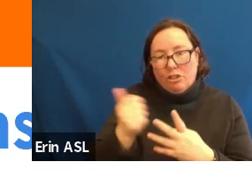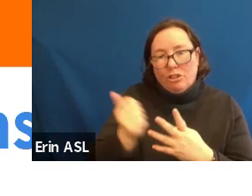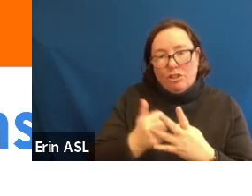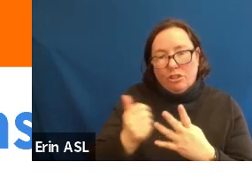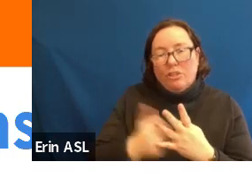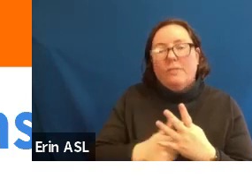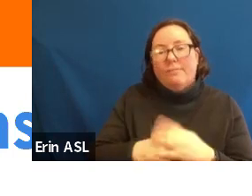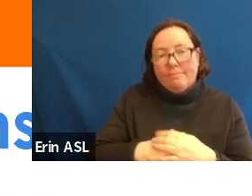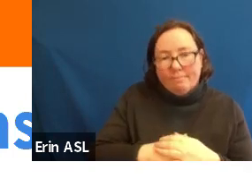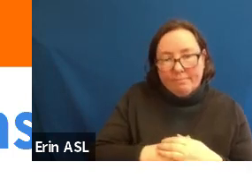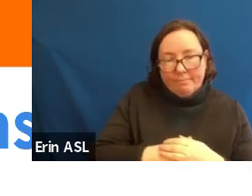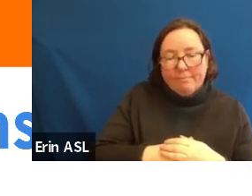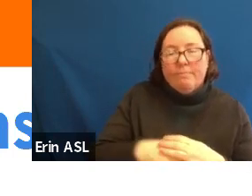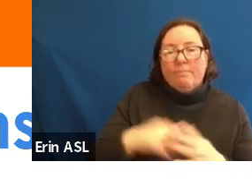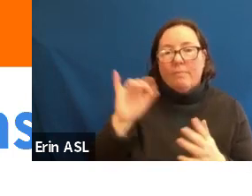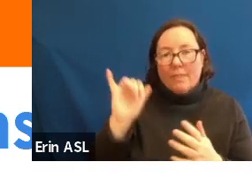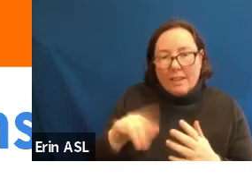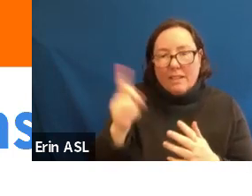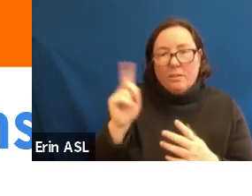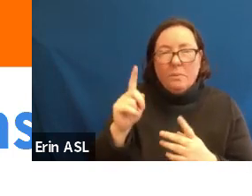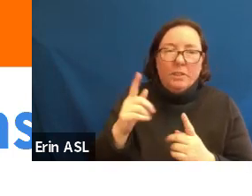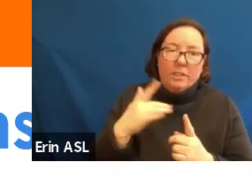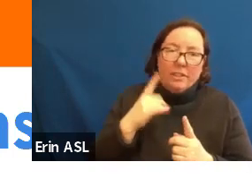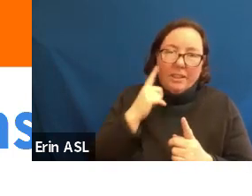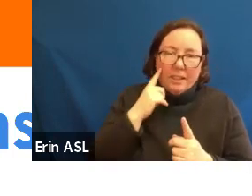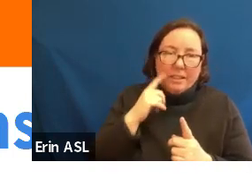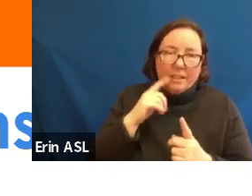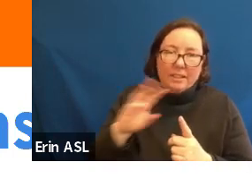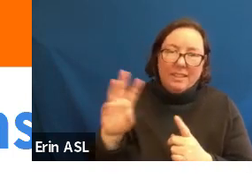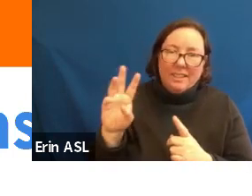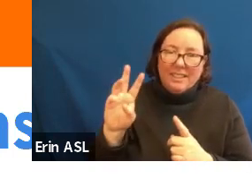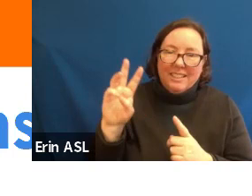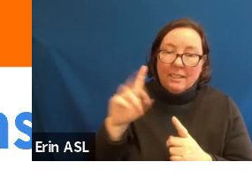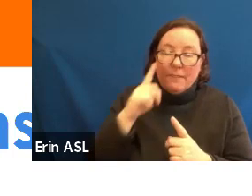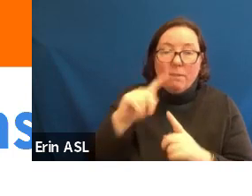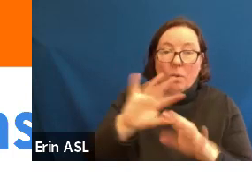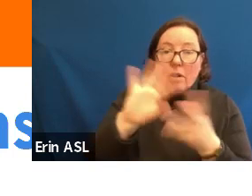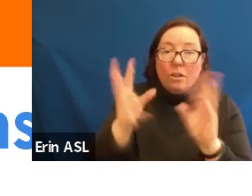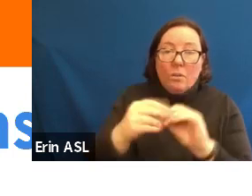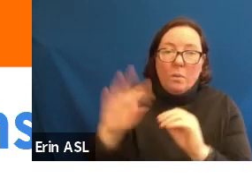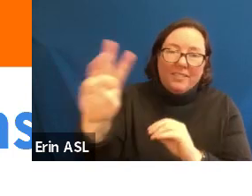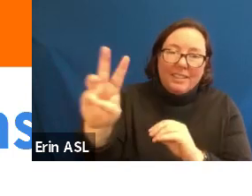tier. And this is for, I believe, 6 selective enrollment high schools.